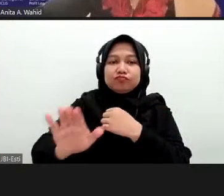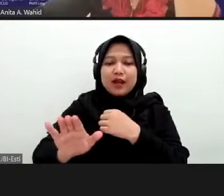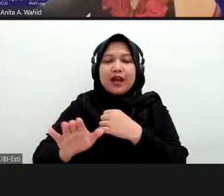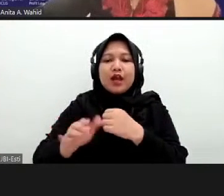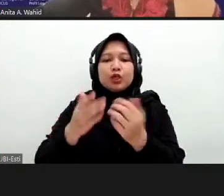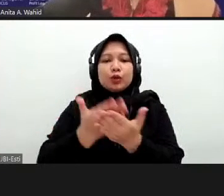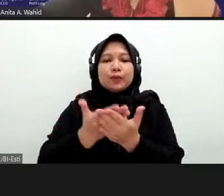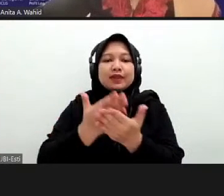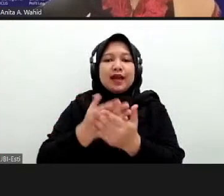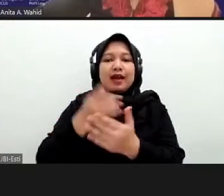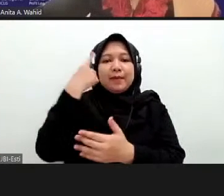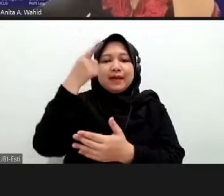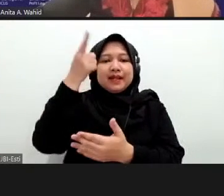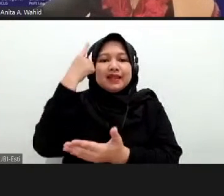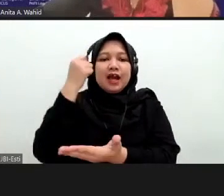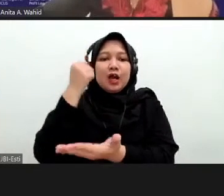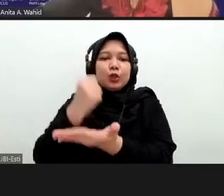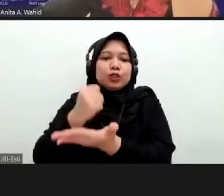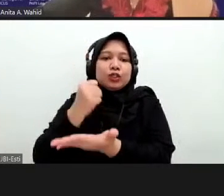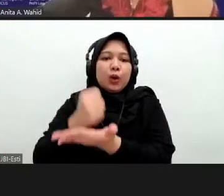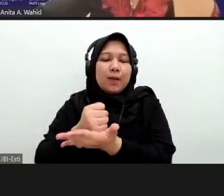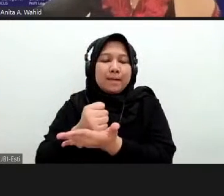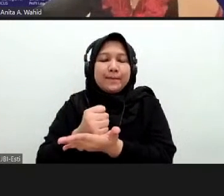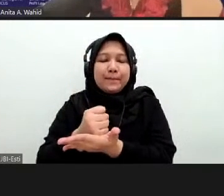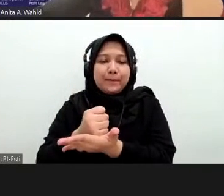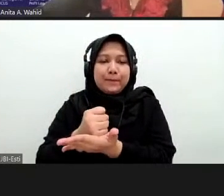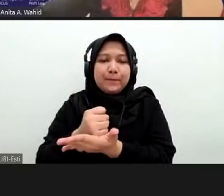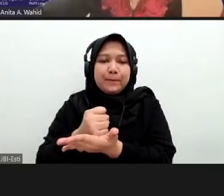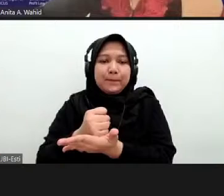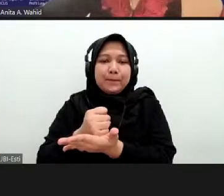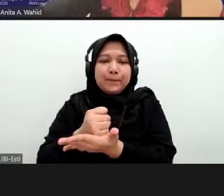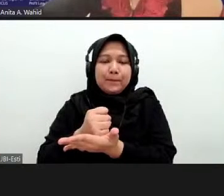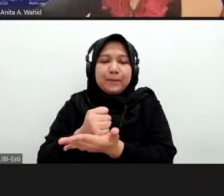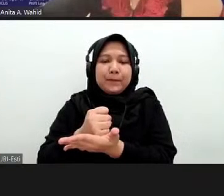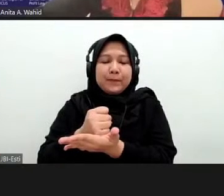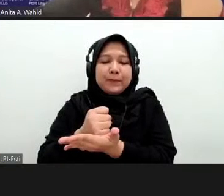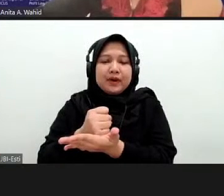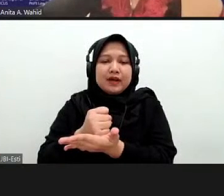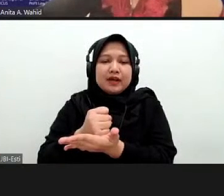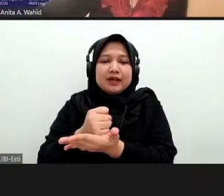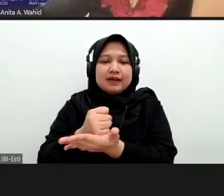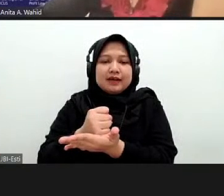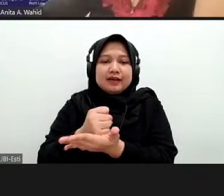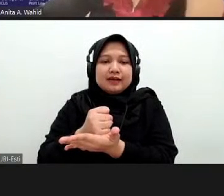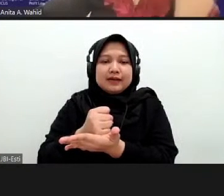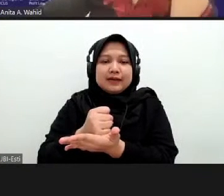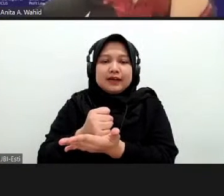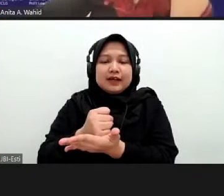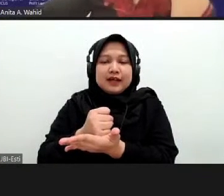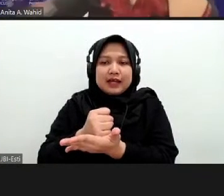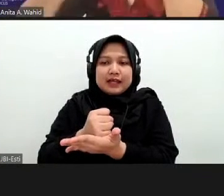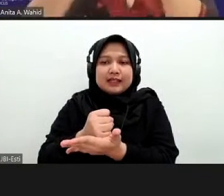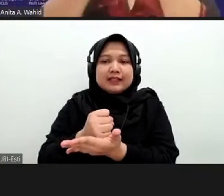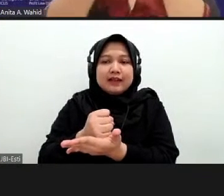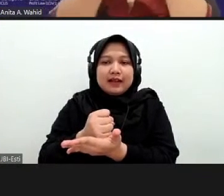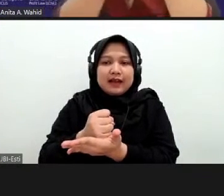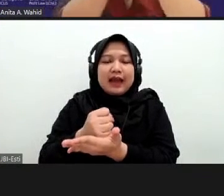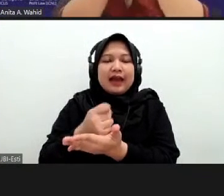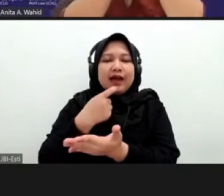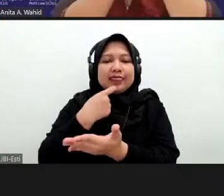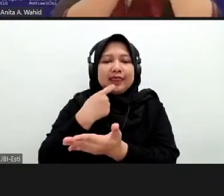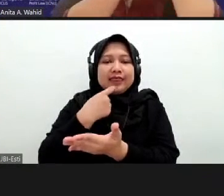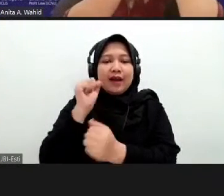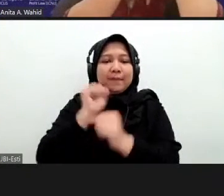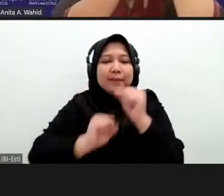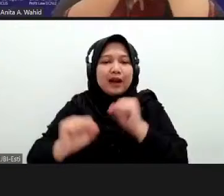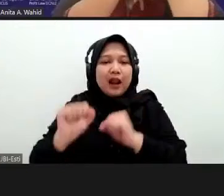forum regionally to ask the government responsibility, especially for the treatment or the way